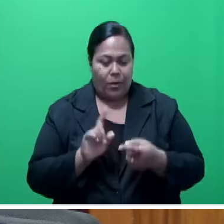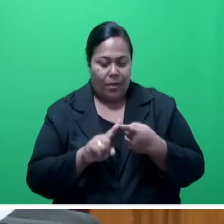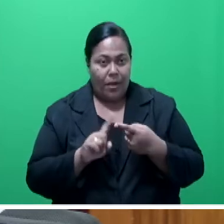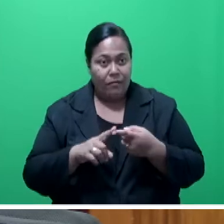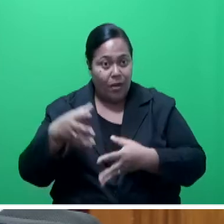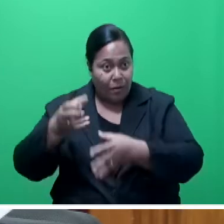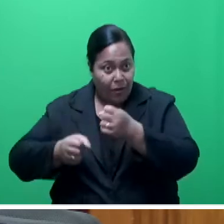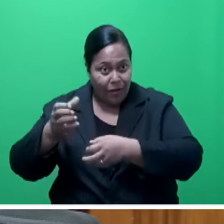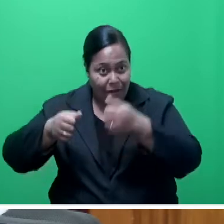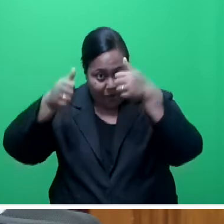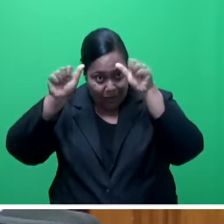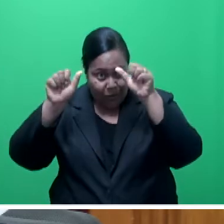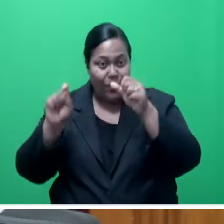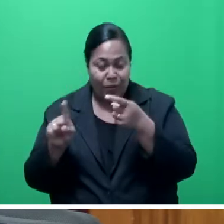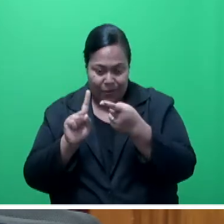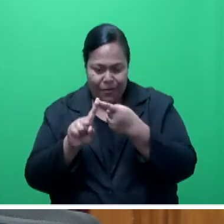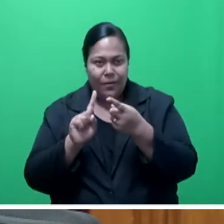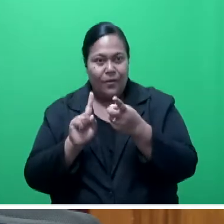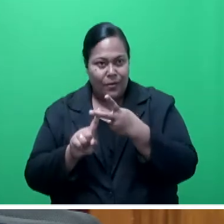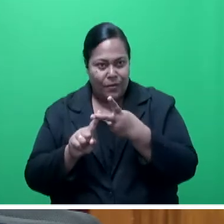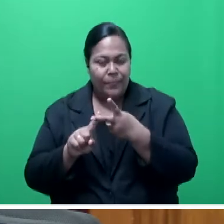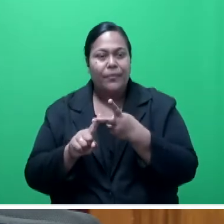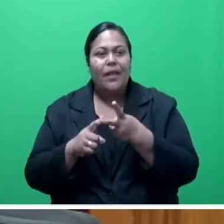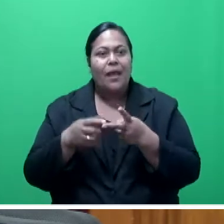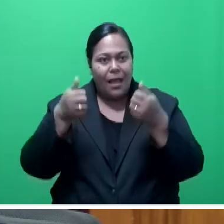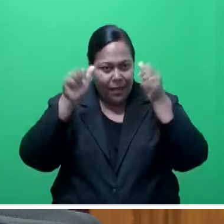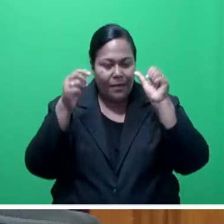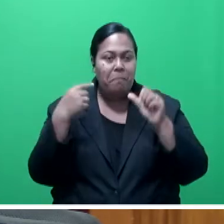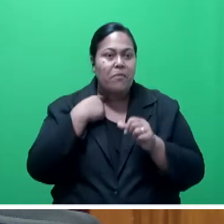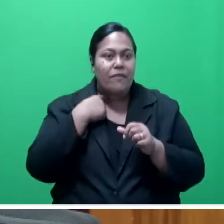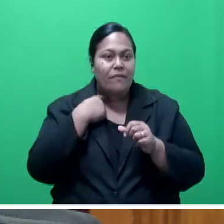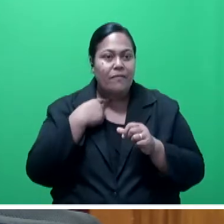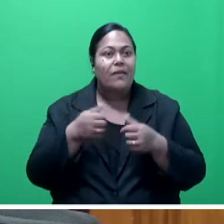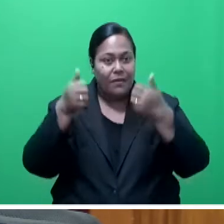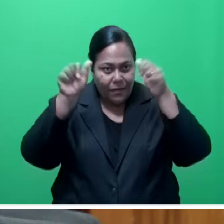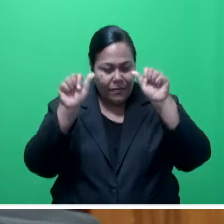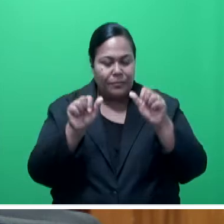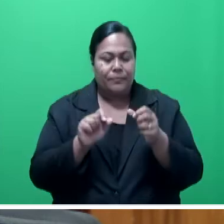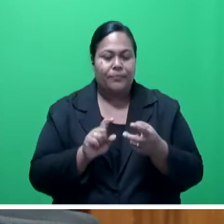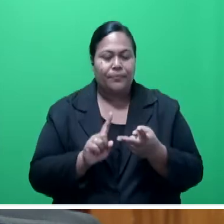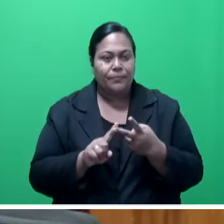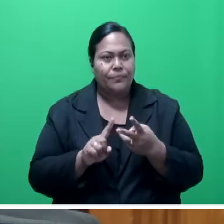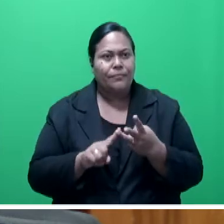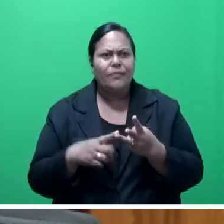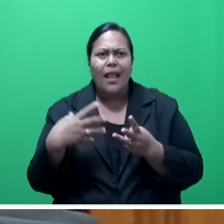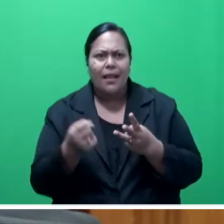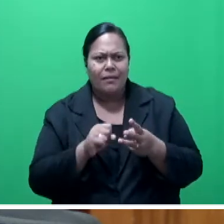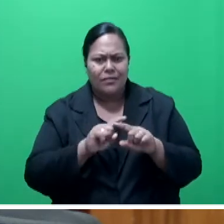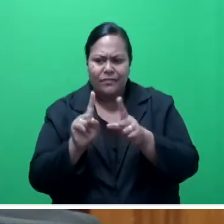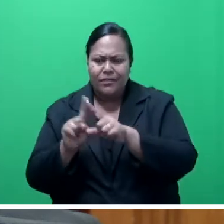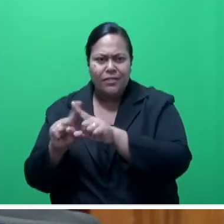special high-yielding breeds for dairy cattle and beef cattle. Sanapol for beef cattle, brown Swiss for